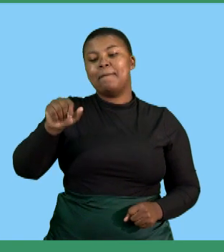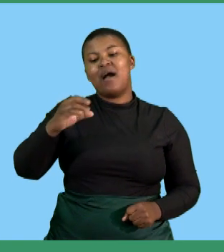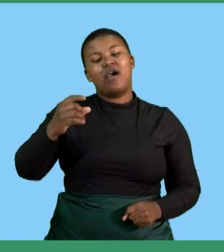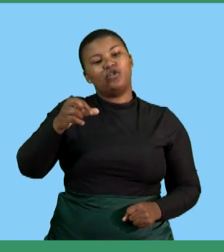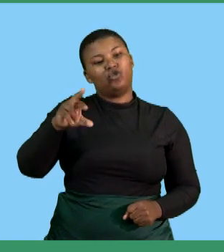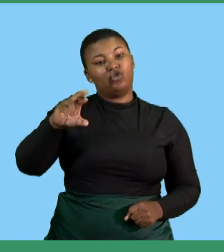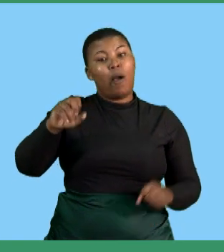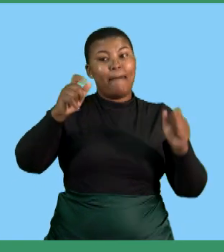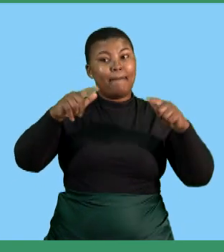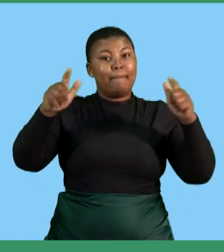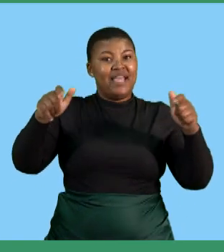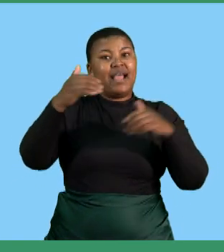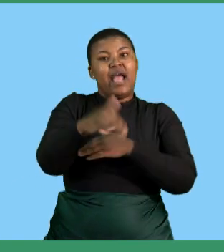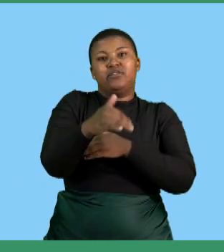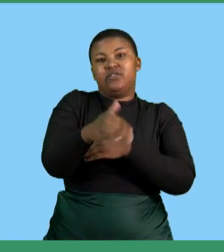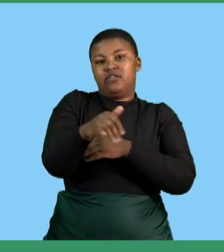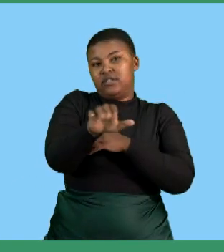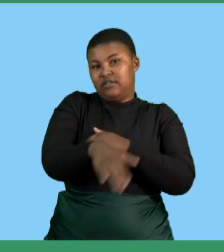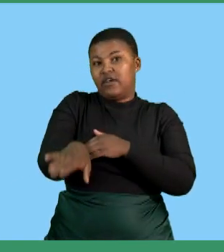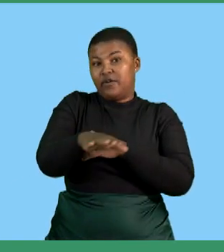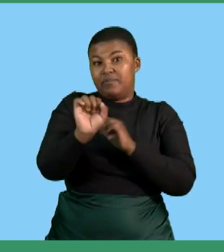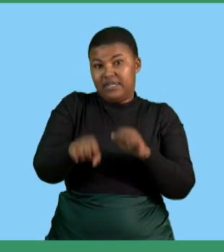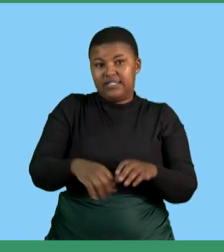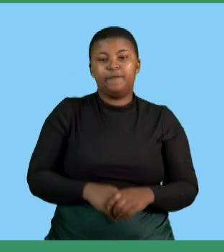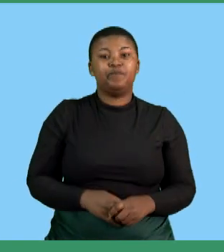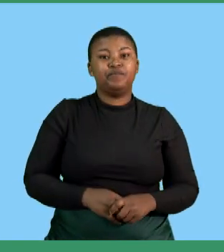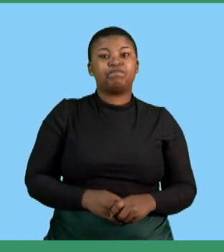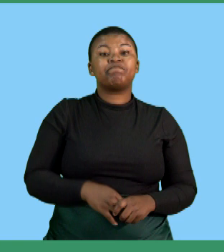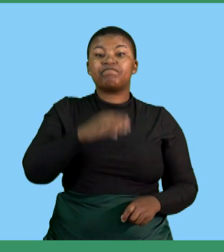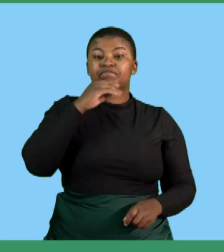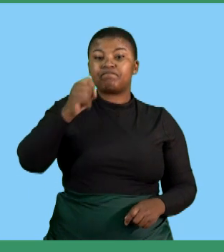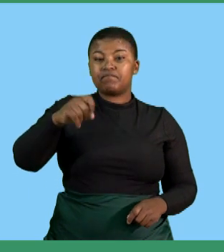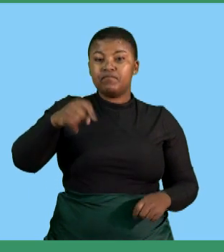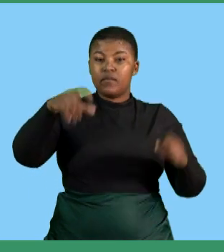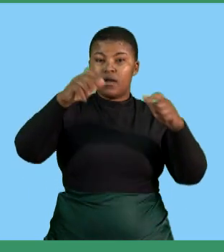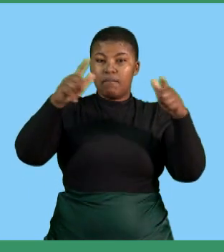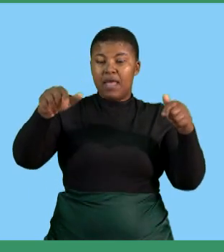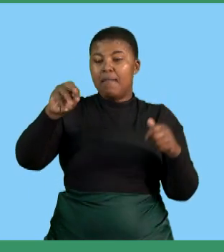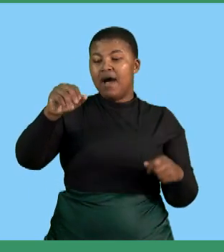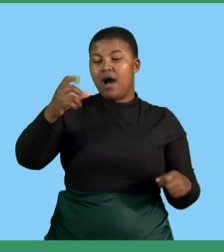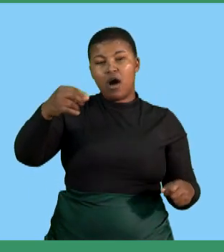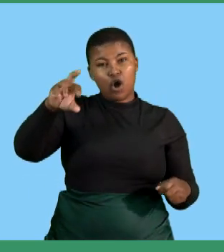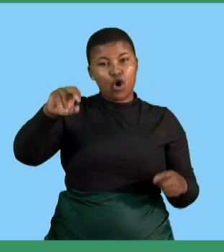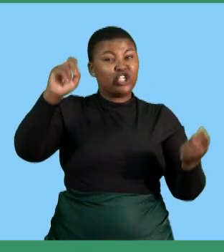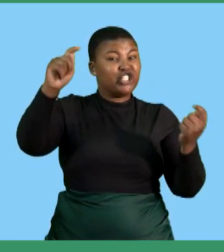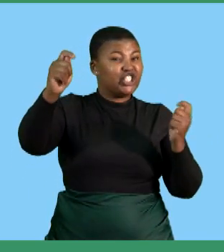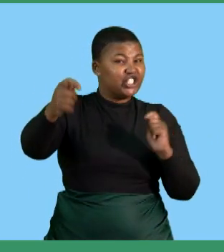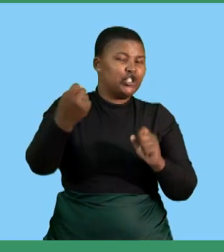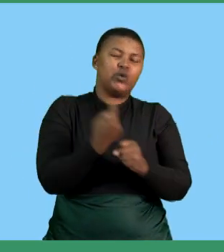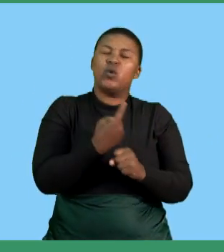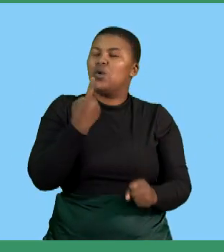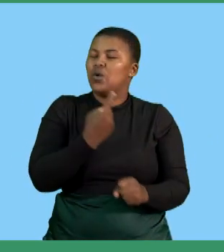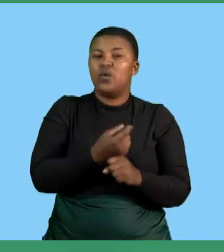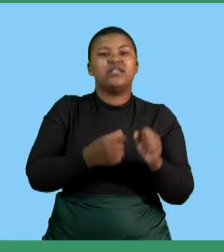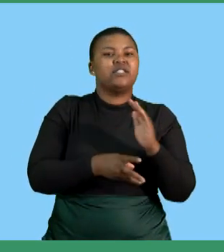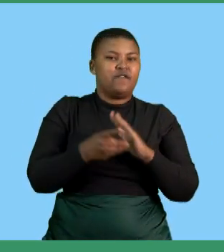broader external environment, and what happens is the macro environment is always changing and